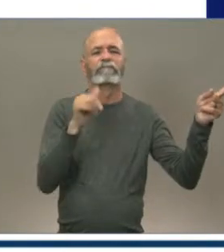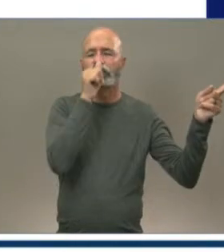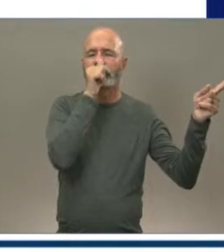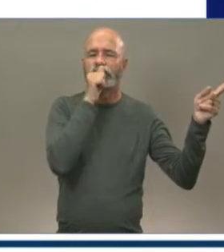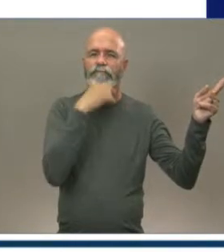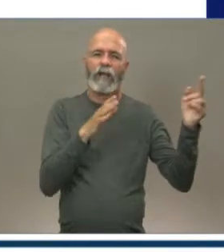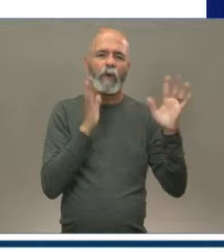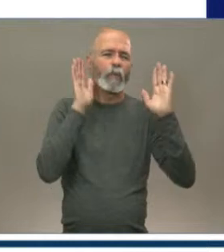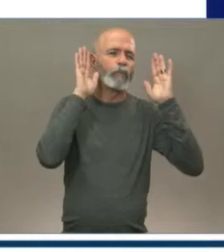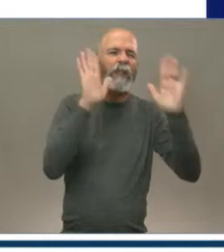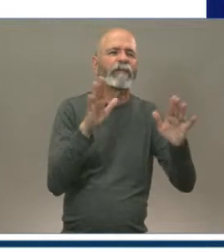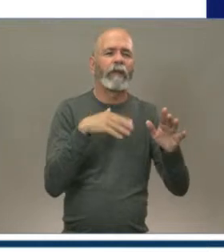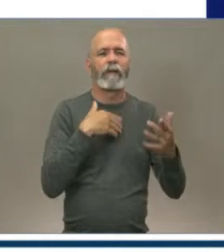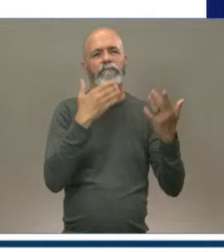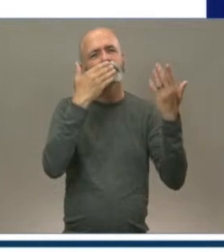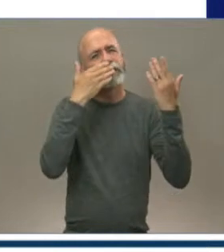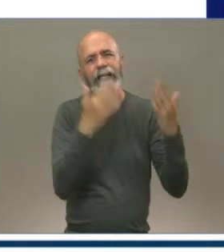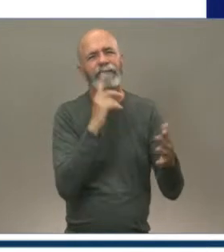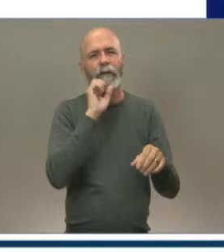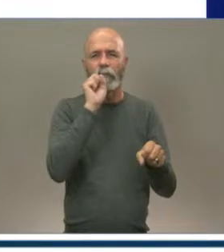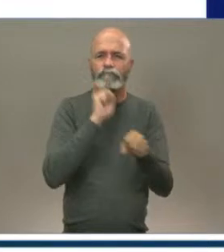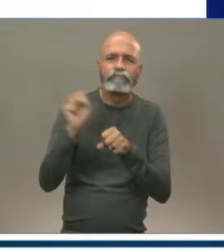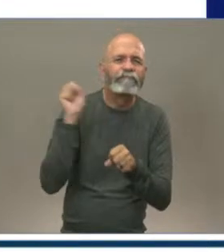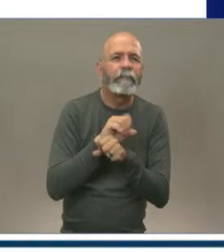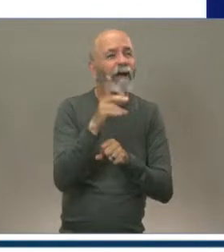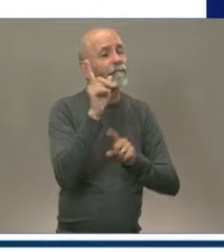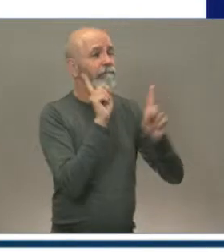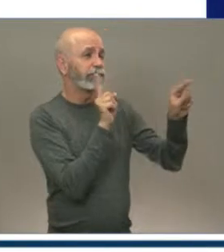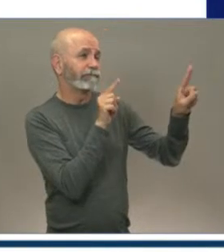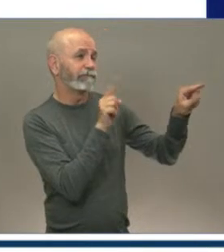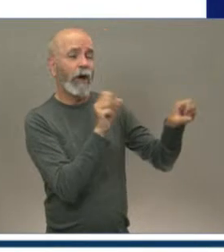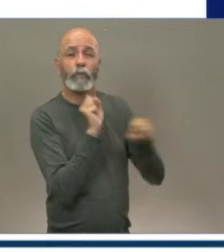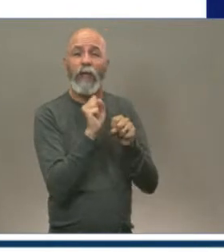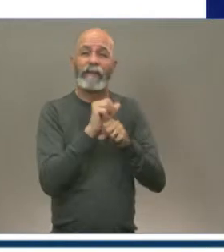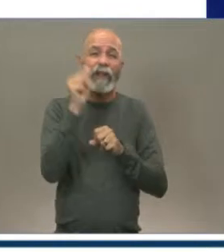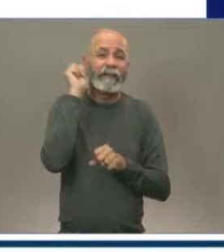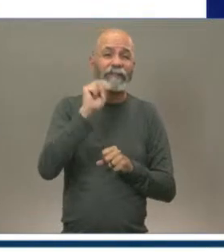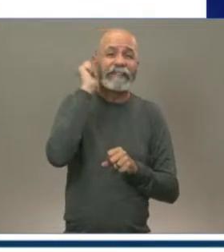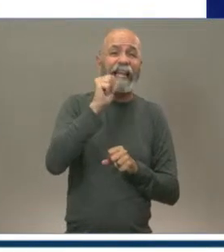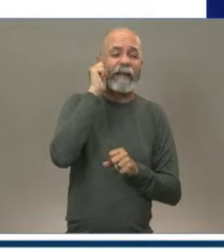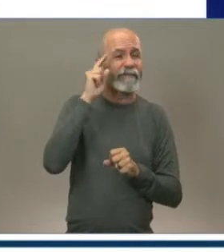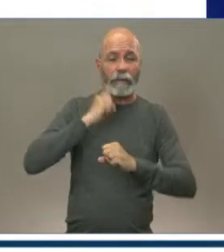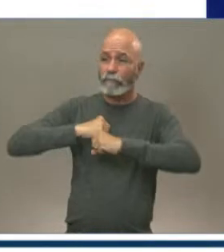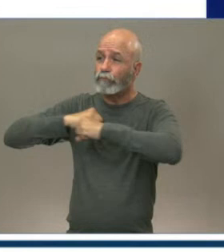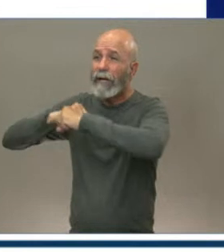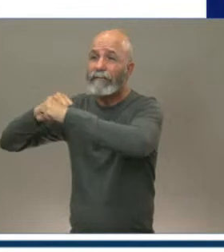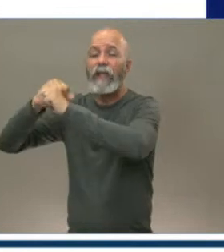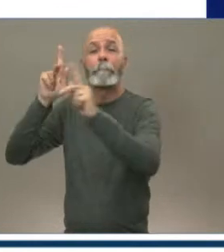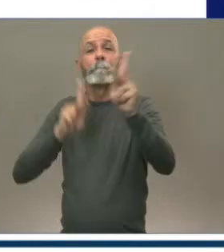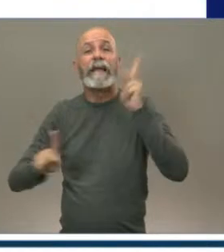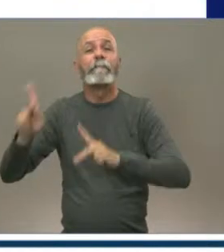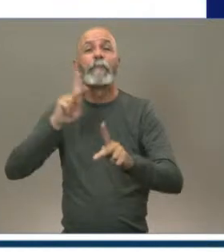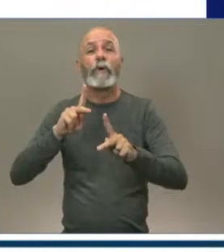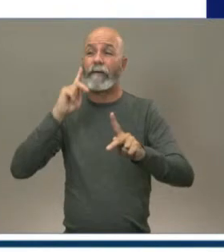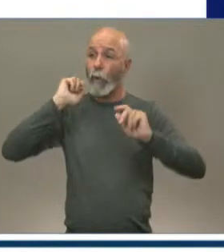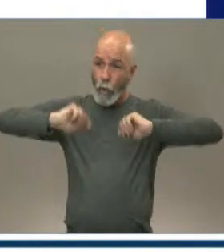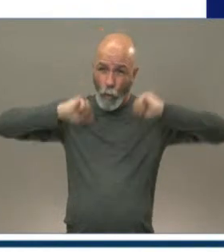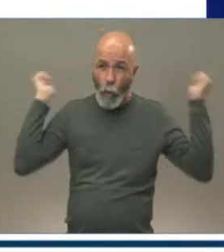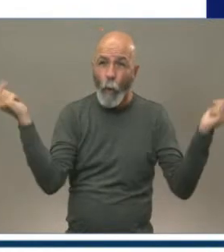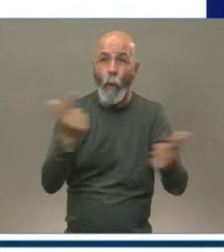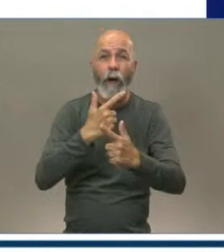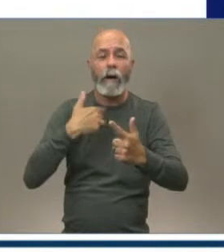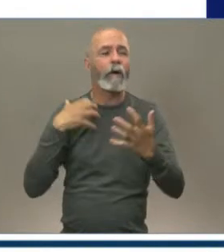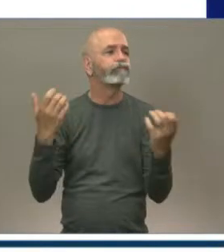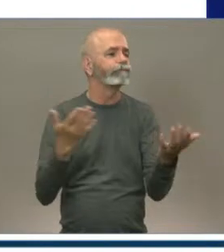grateful. You go out to work every day to protect us and keep us safe. On behalf of all Nova Scotians, thank you.